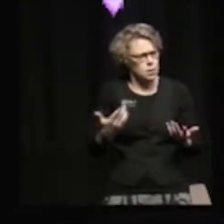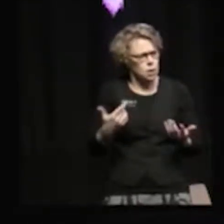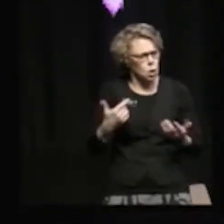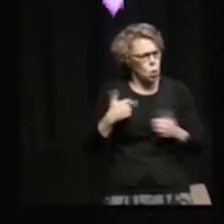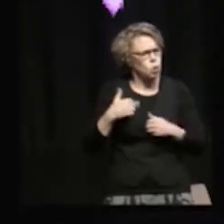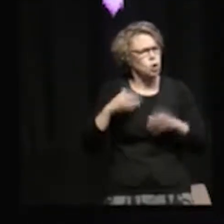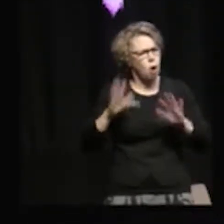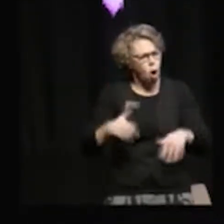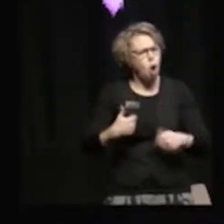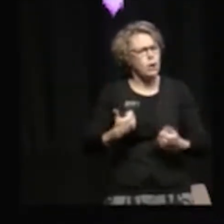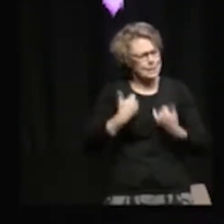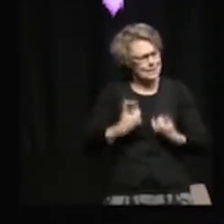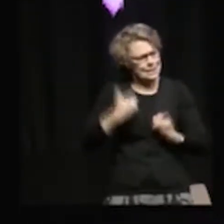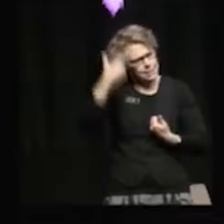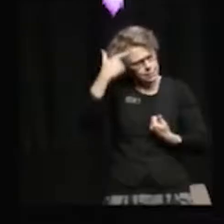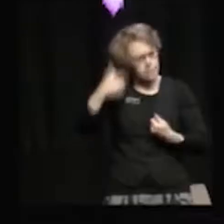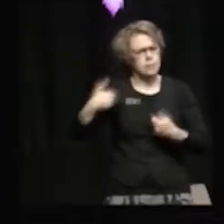these last days?